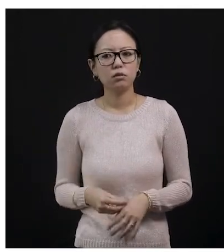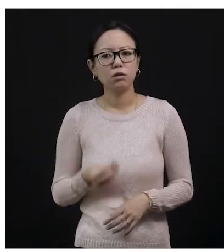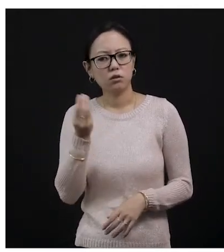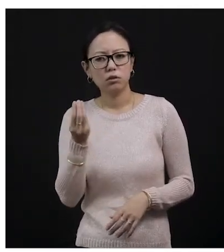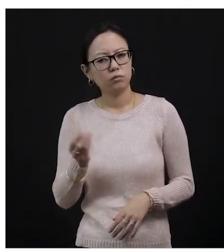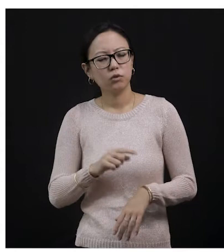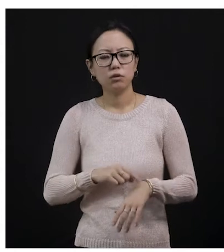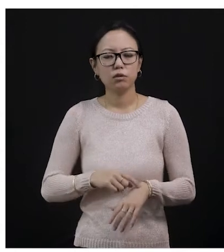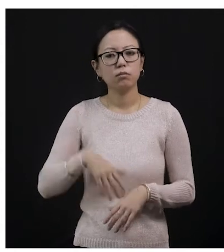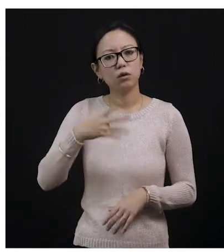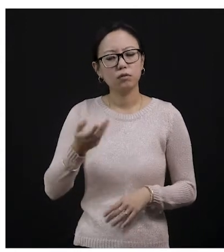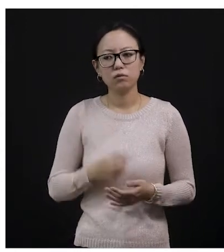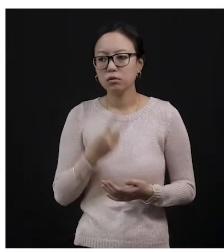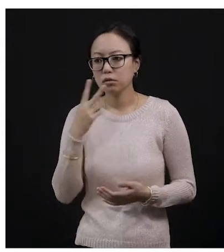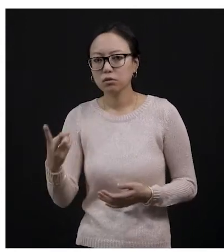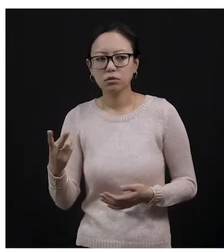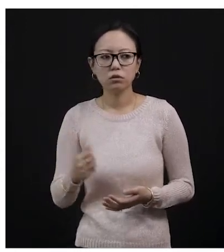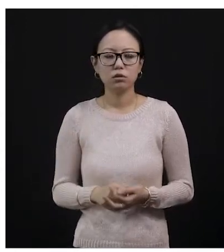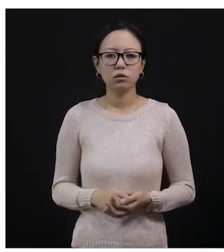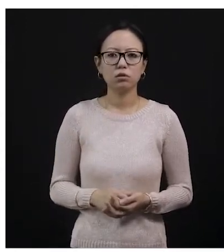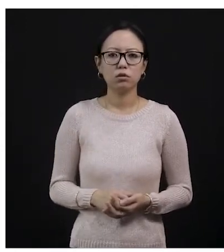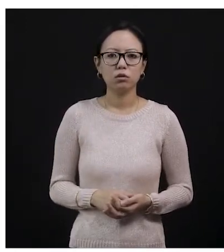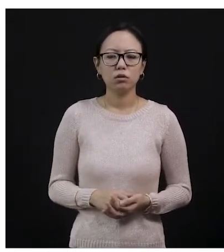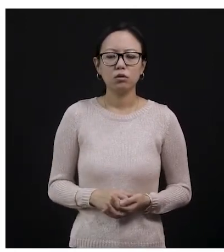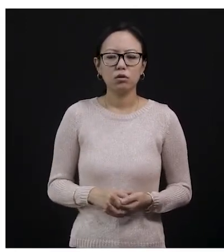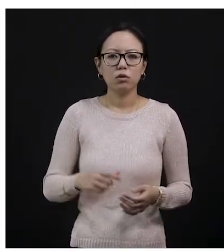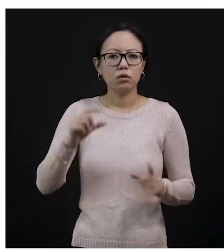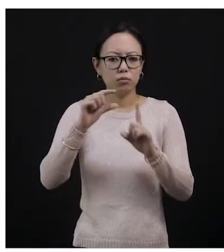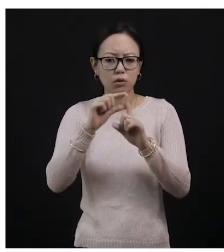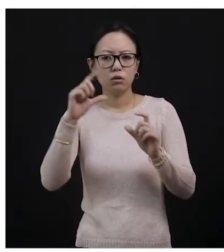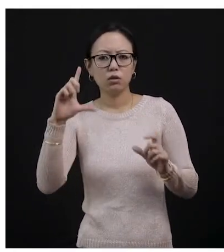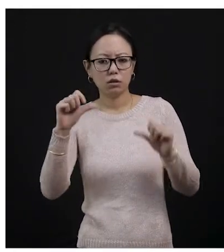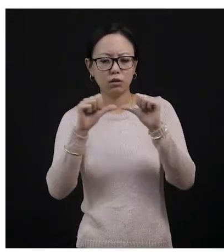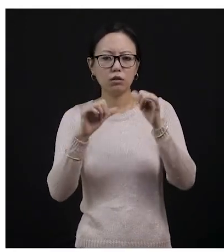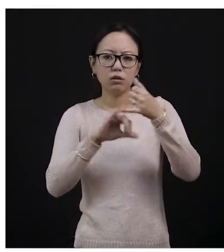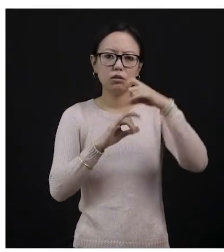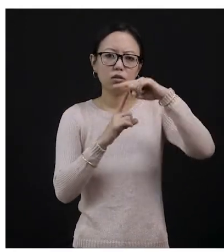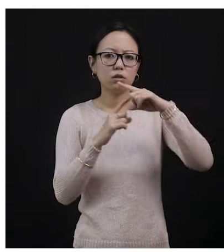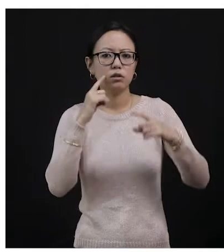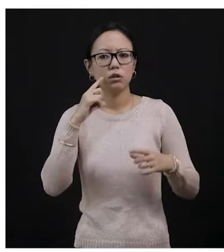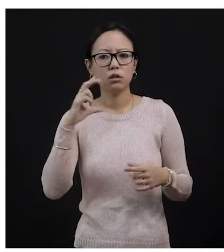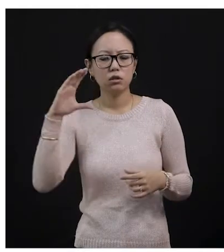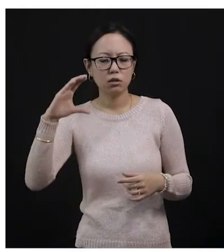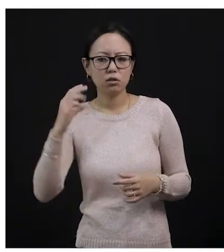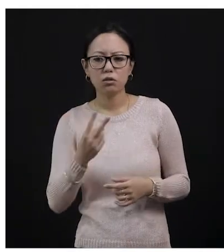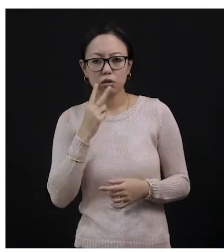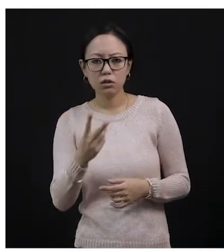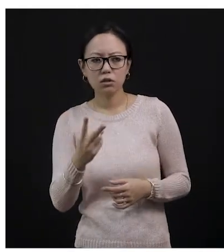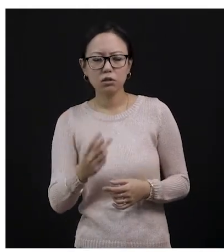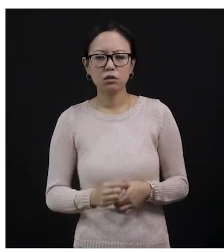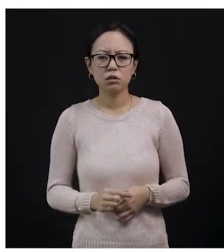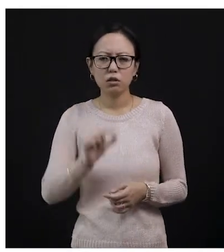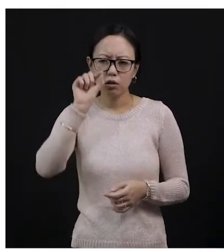will happen, students. In the poly bag, in the plastic bag, you will find droplets